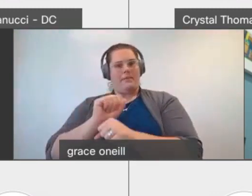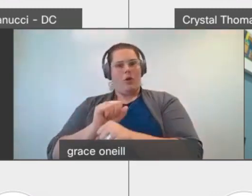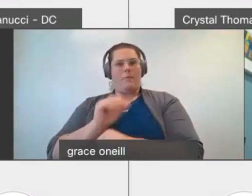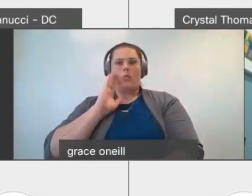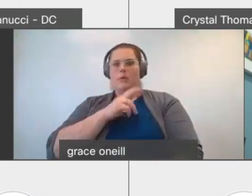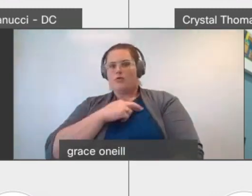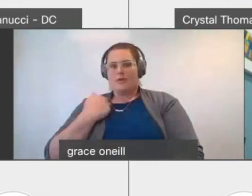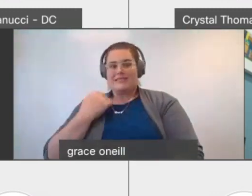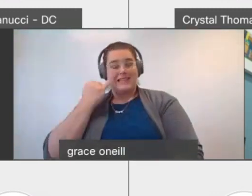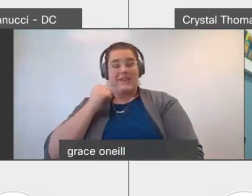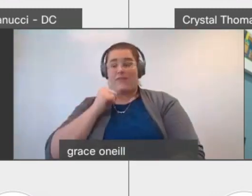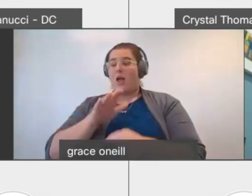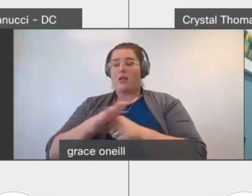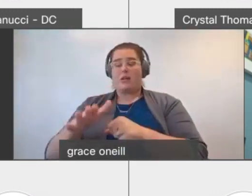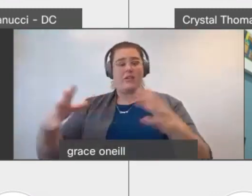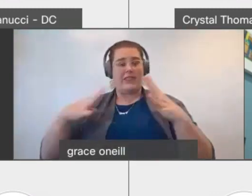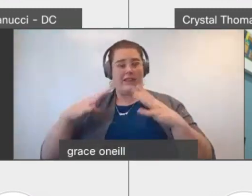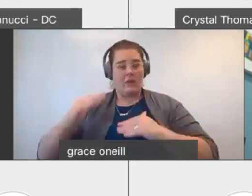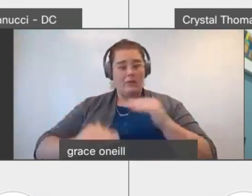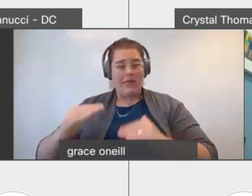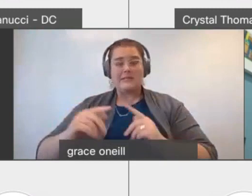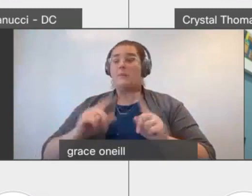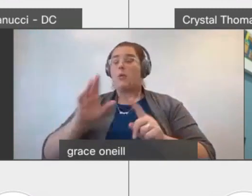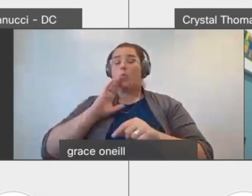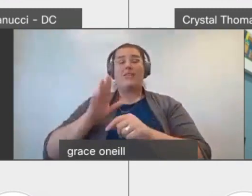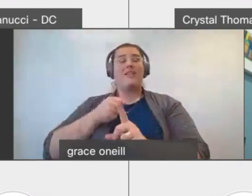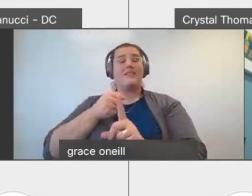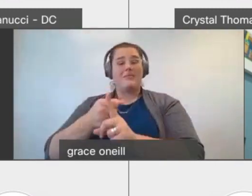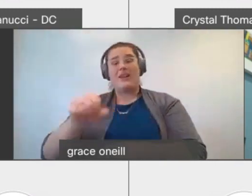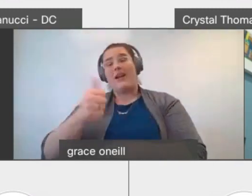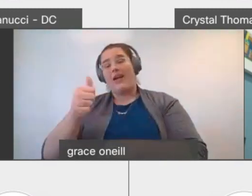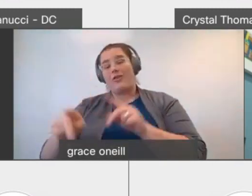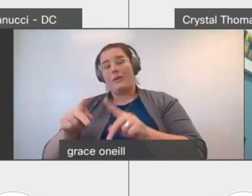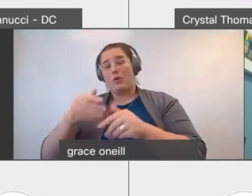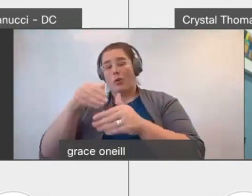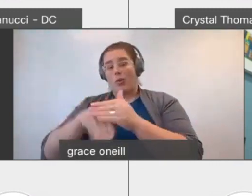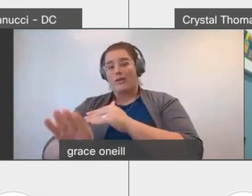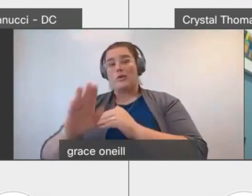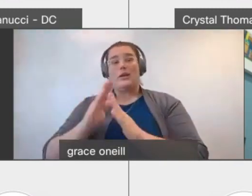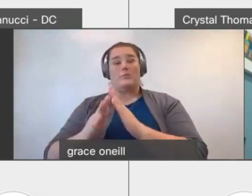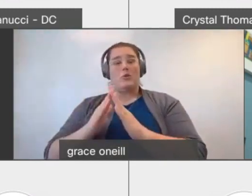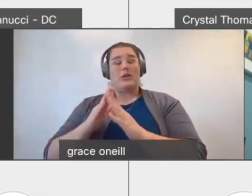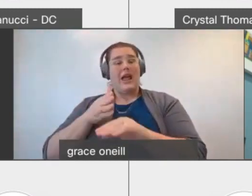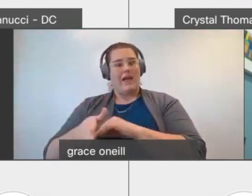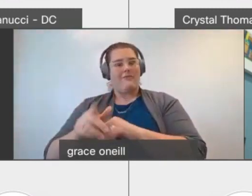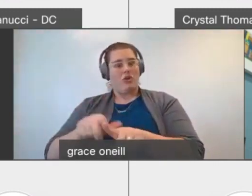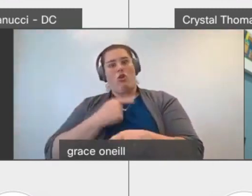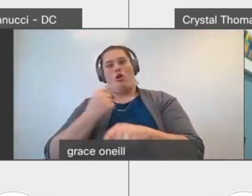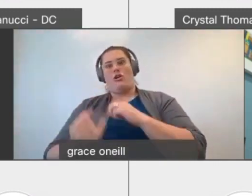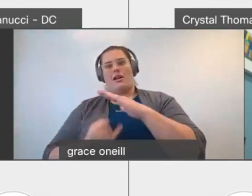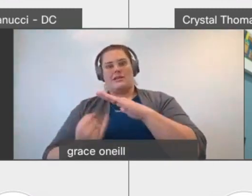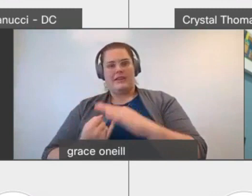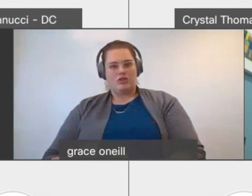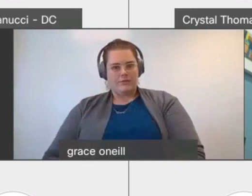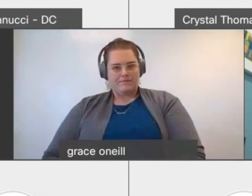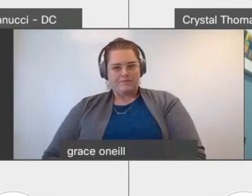leave balance, but also affects others who are going into the community after a long COVID-imposed isolation. I'd